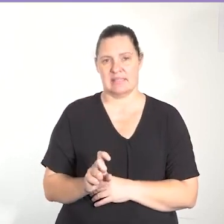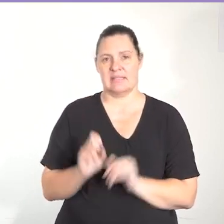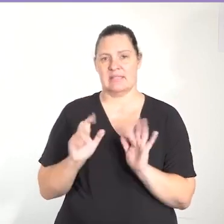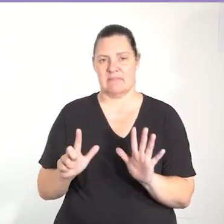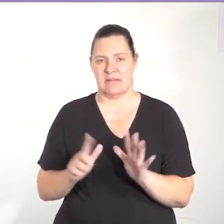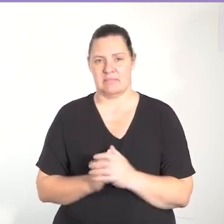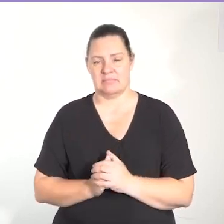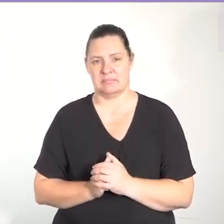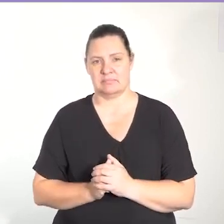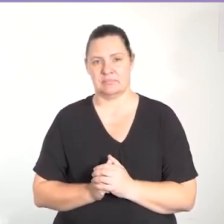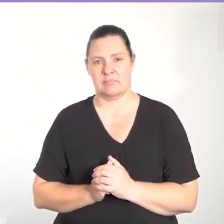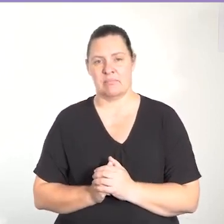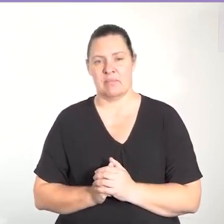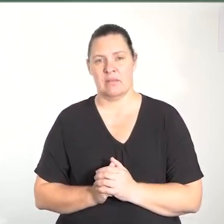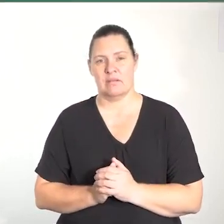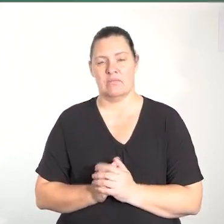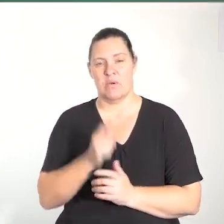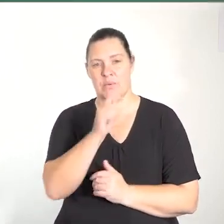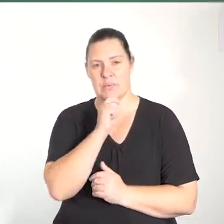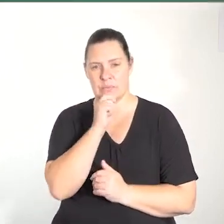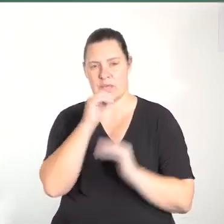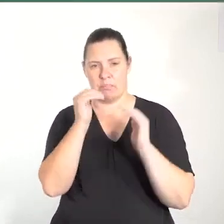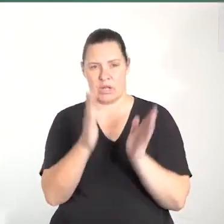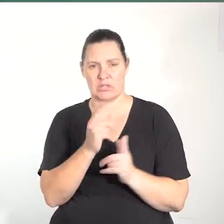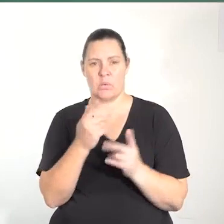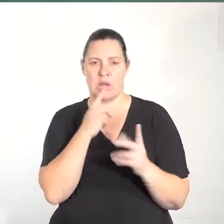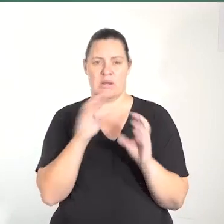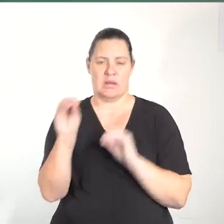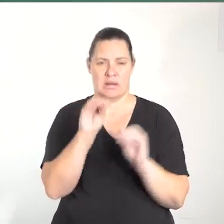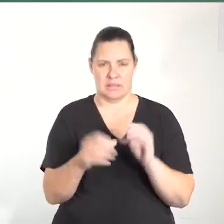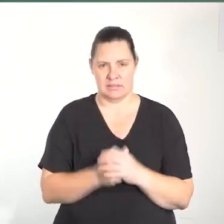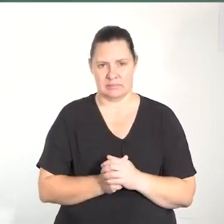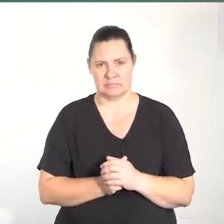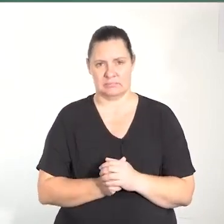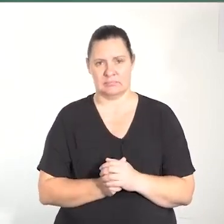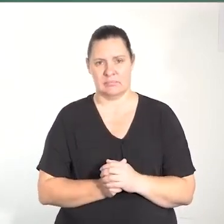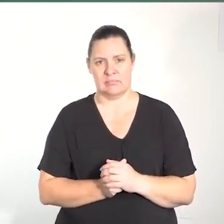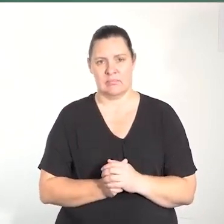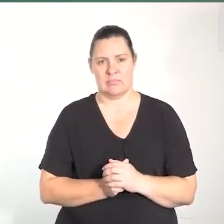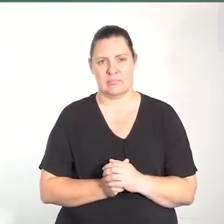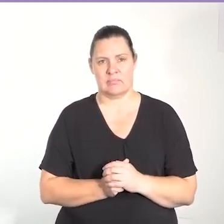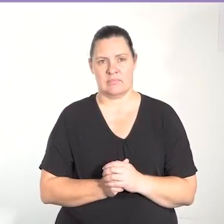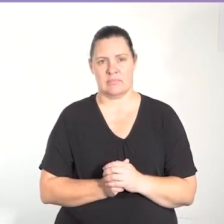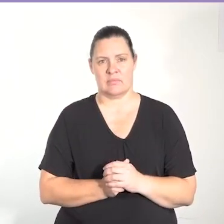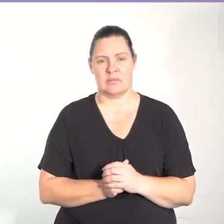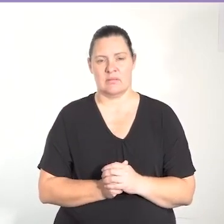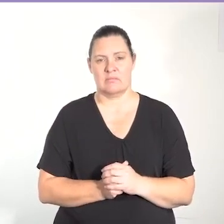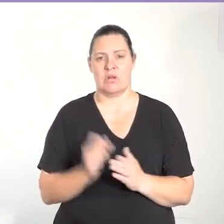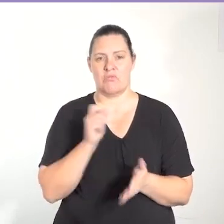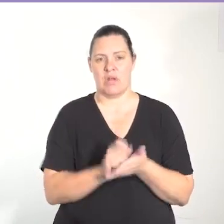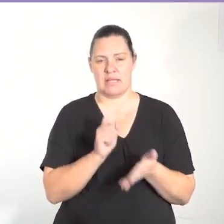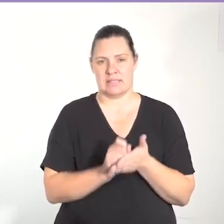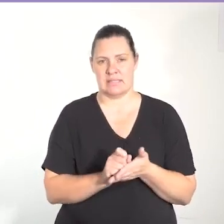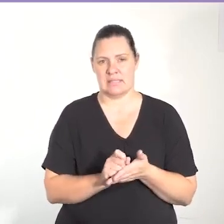is equals to 7. Remember now to use your brackets when you substitute. What I'm going to do is I'm going